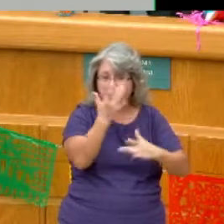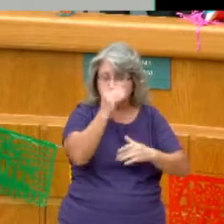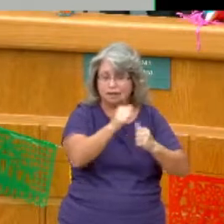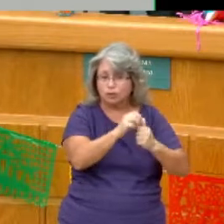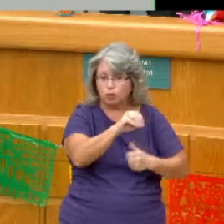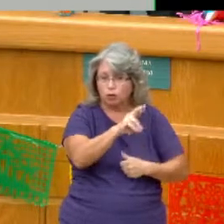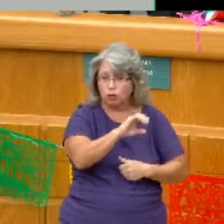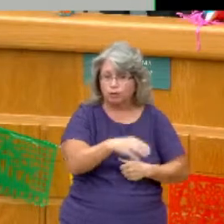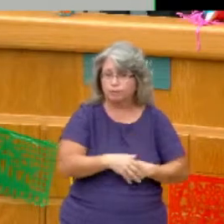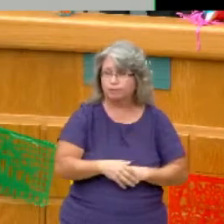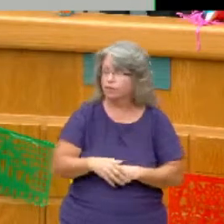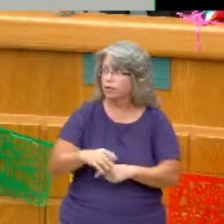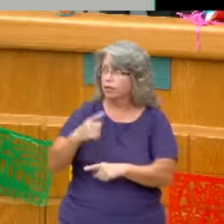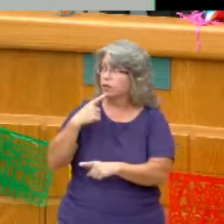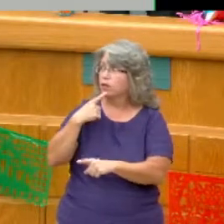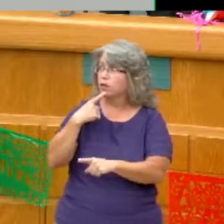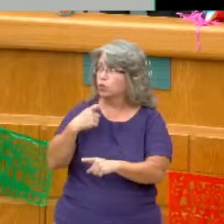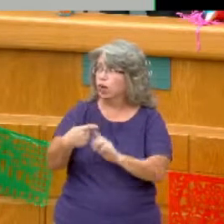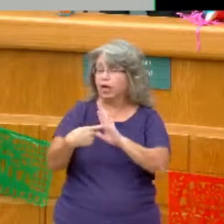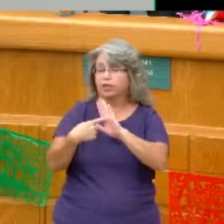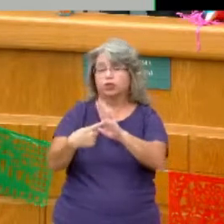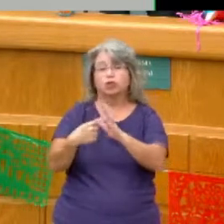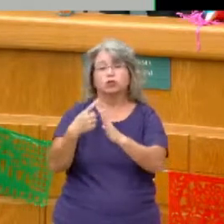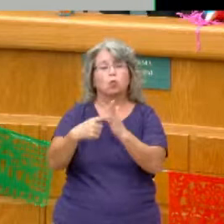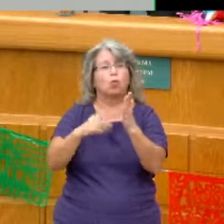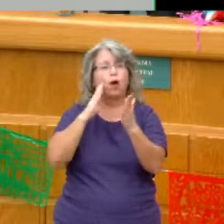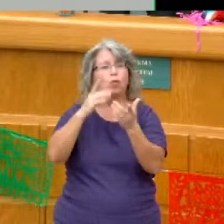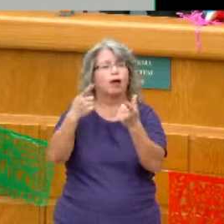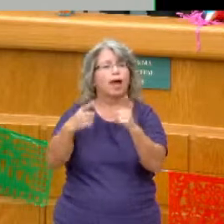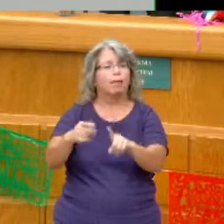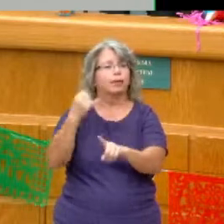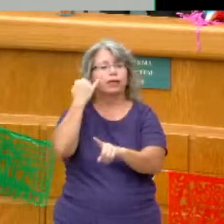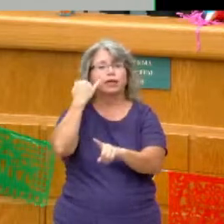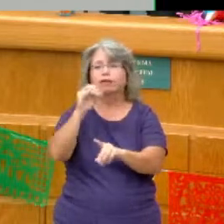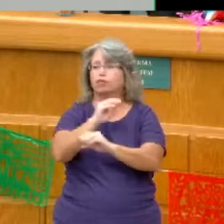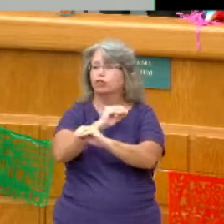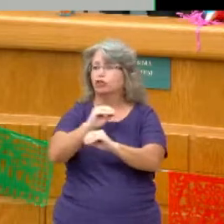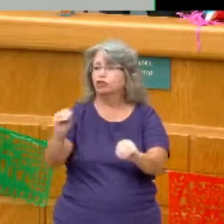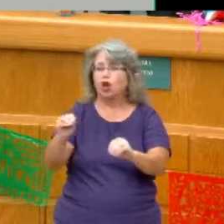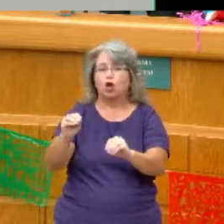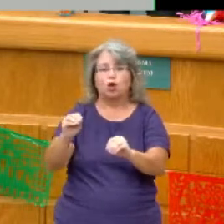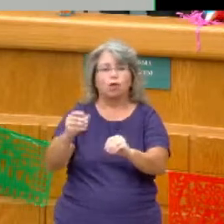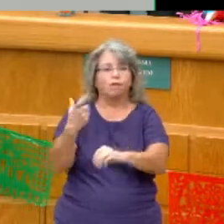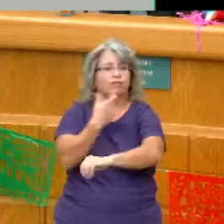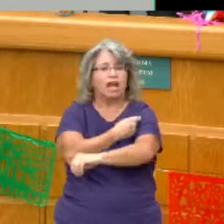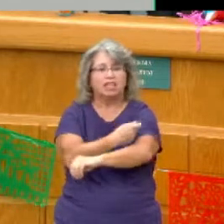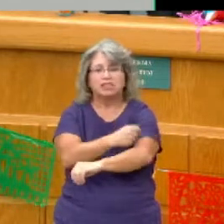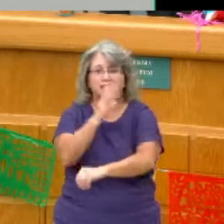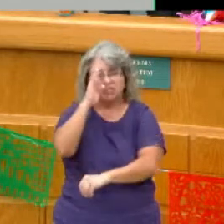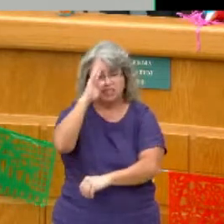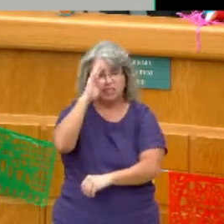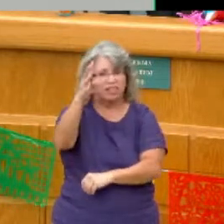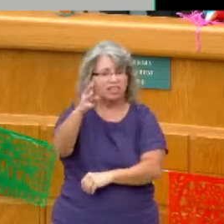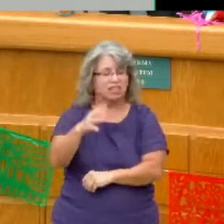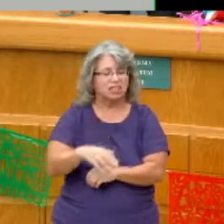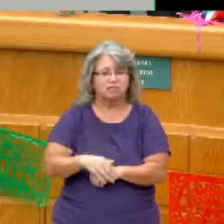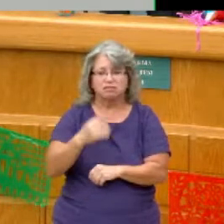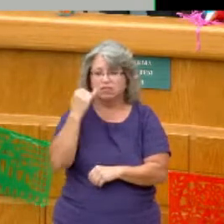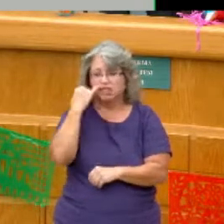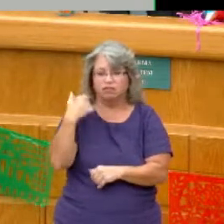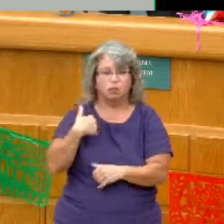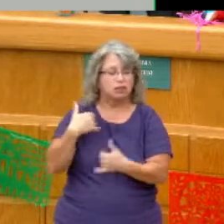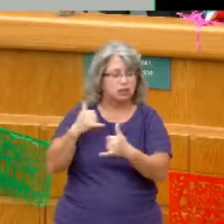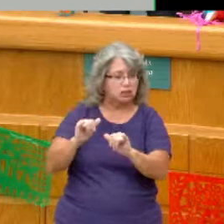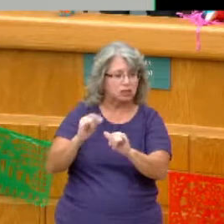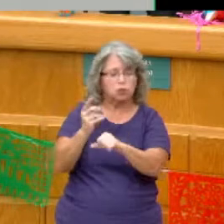what would have happened without the vaccine, assuming all the other dynamics about how we responded socially were the same. And we would